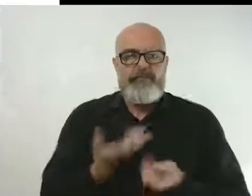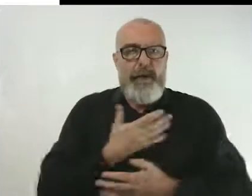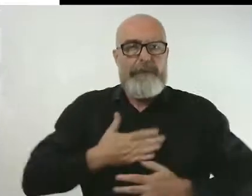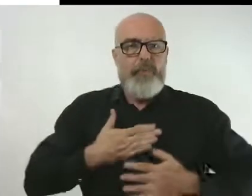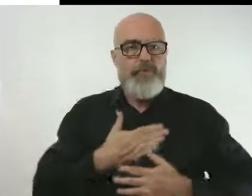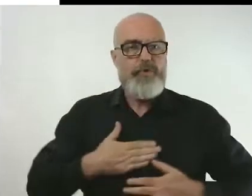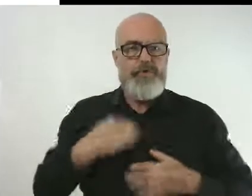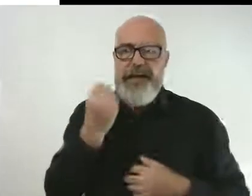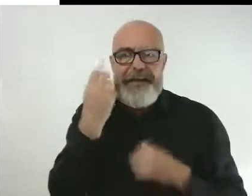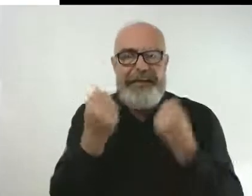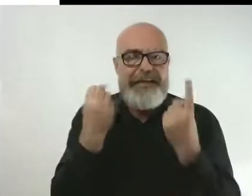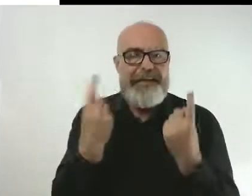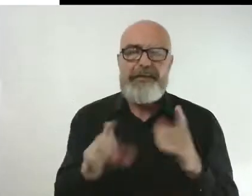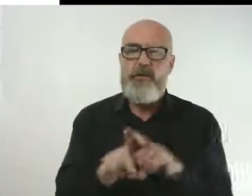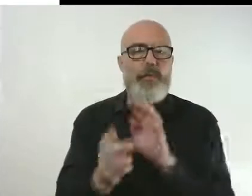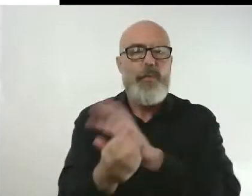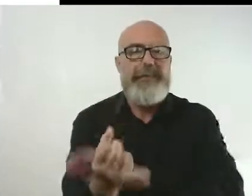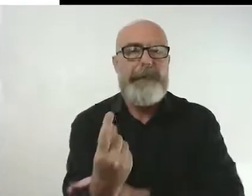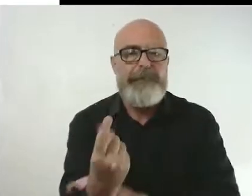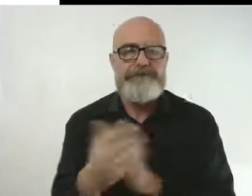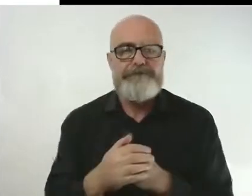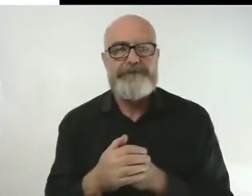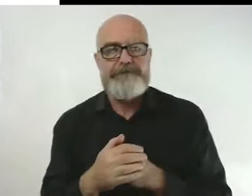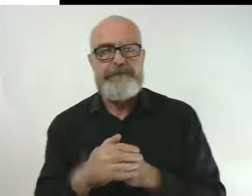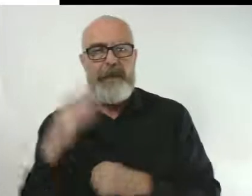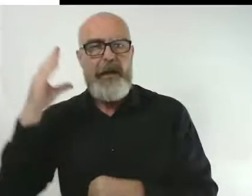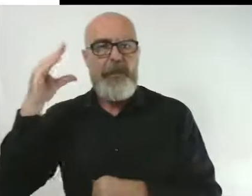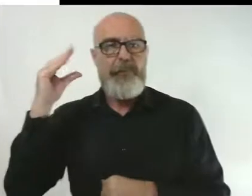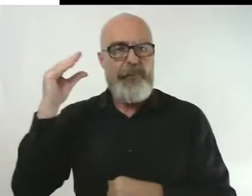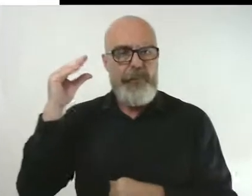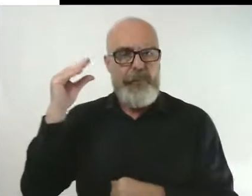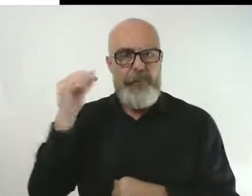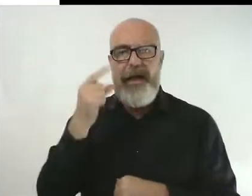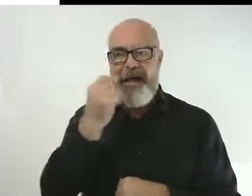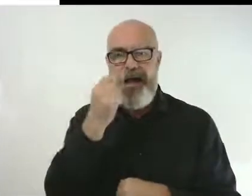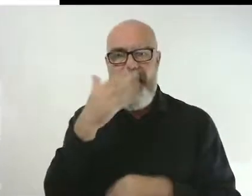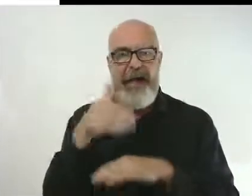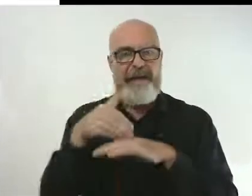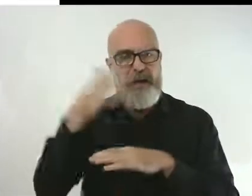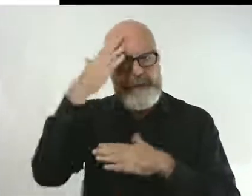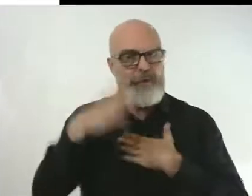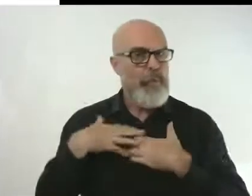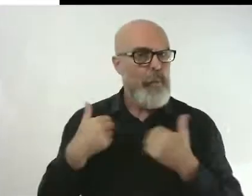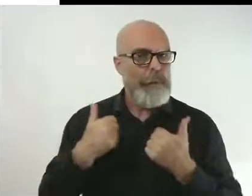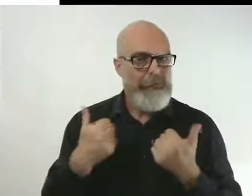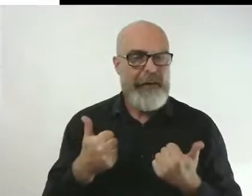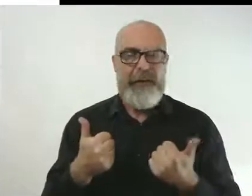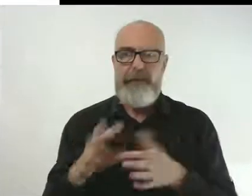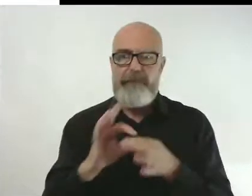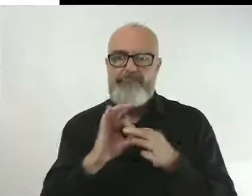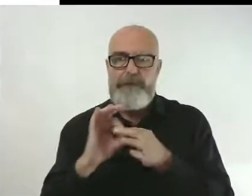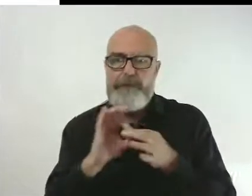of emotions and ideas and happenings. Hearing loss may affect the mental